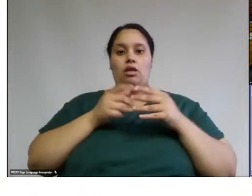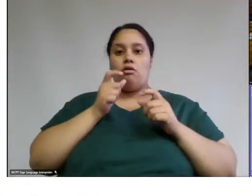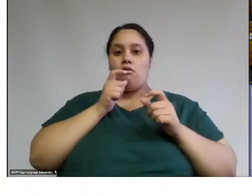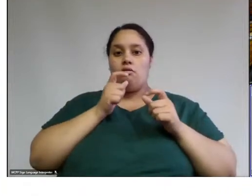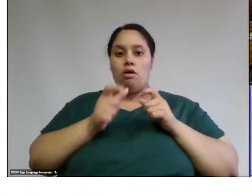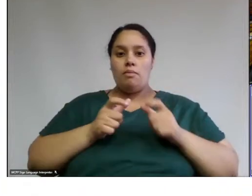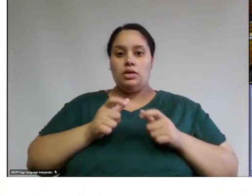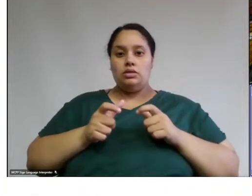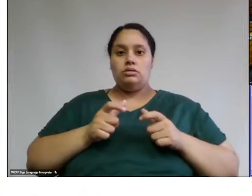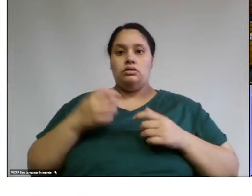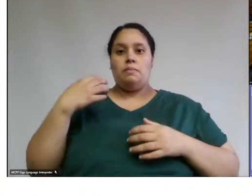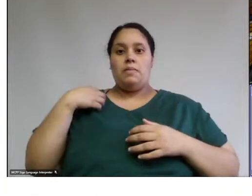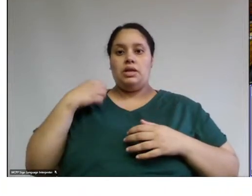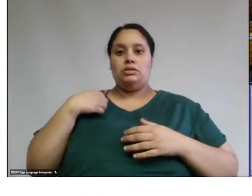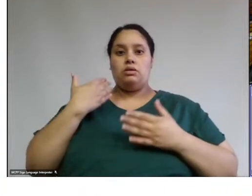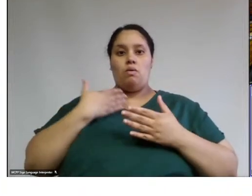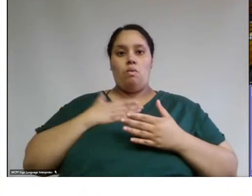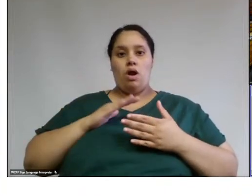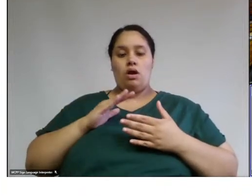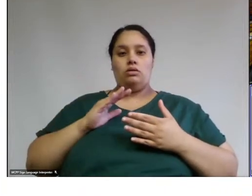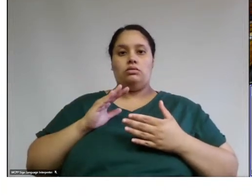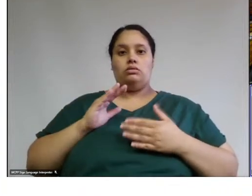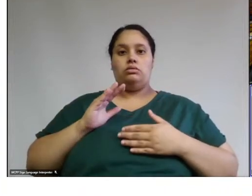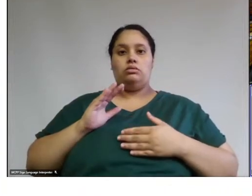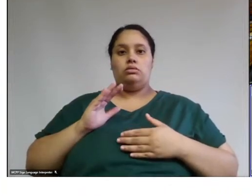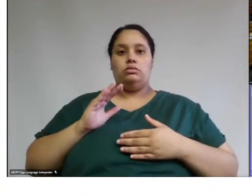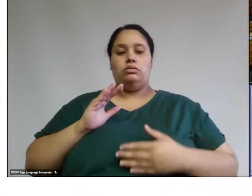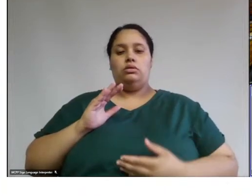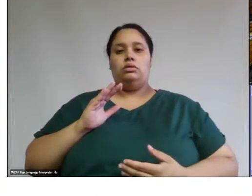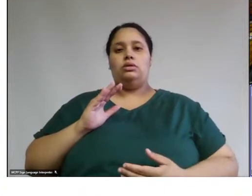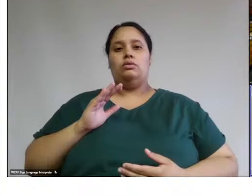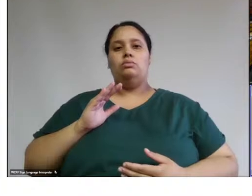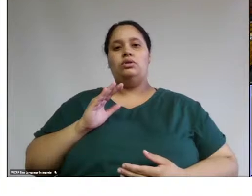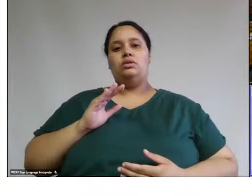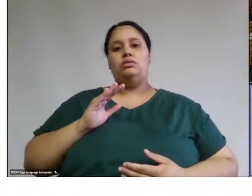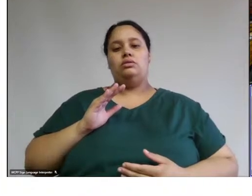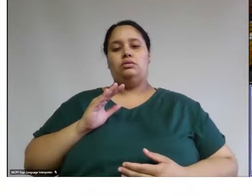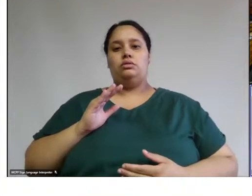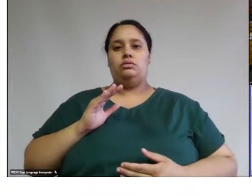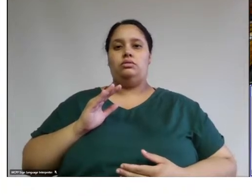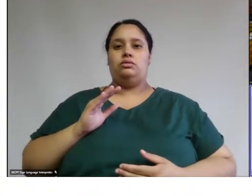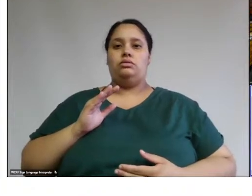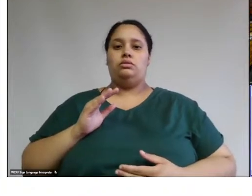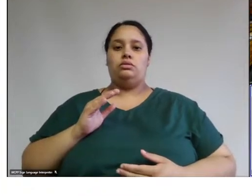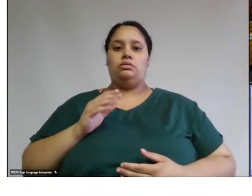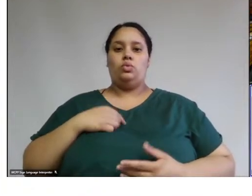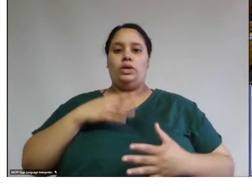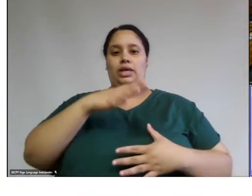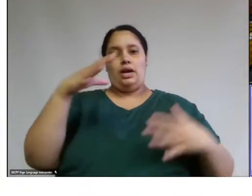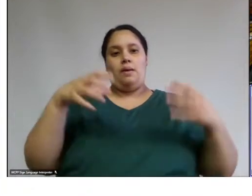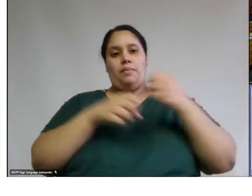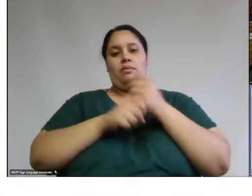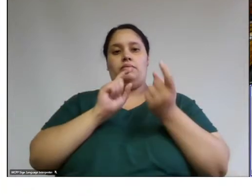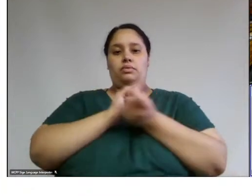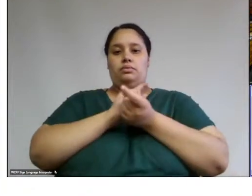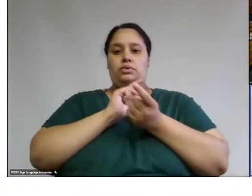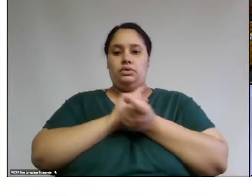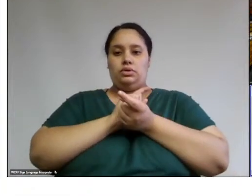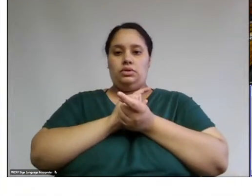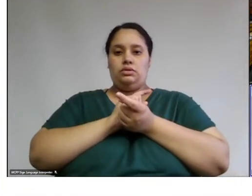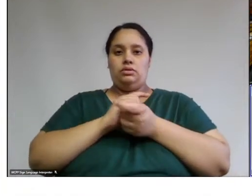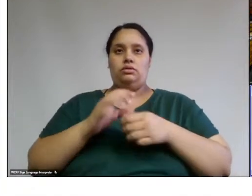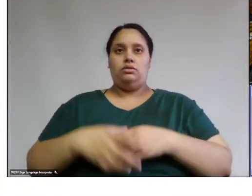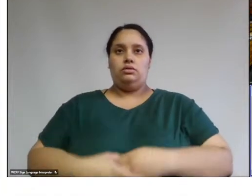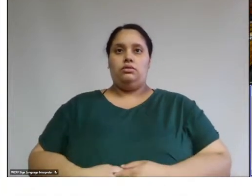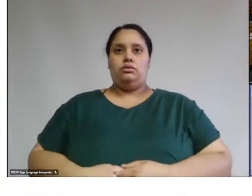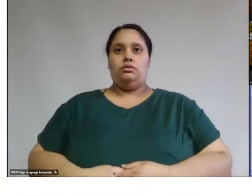that the minister would like to make in us trying to round up the meeting. I see